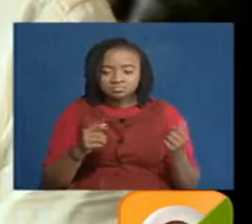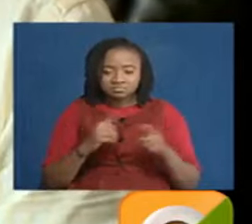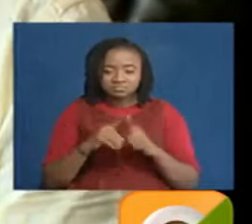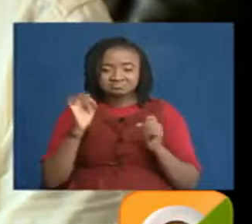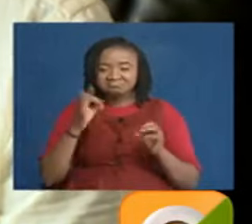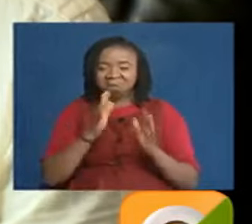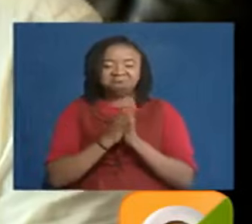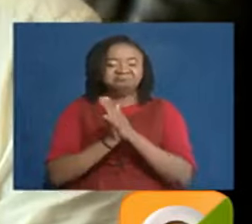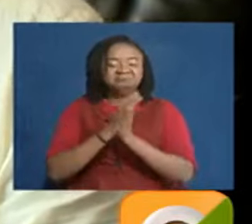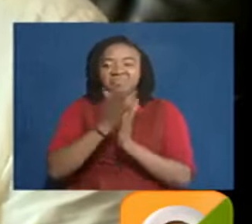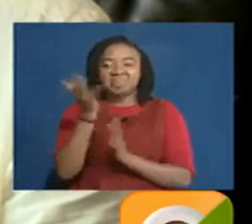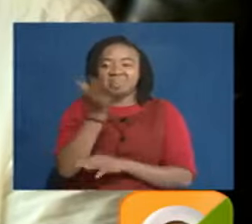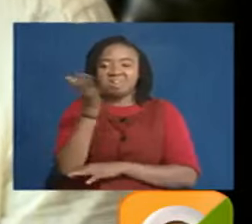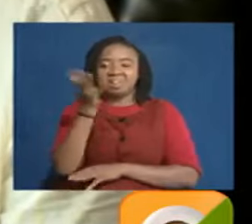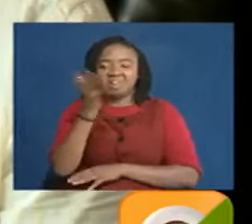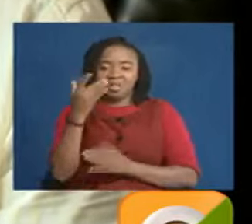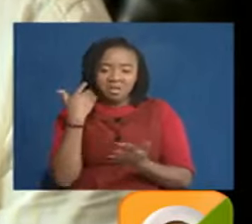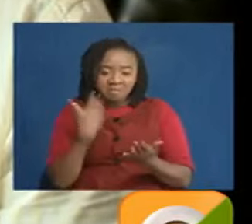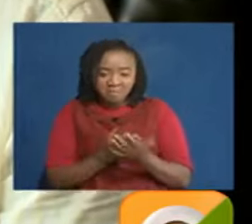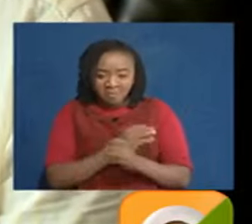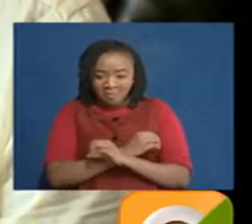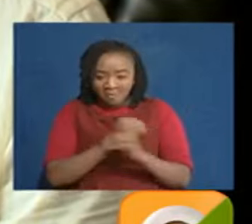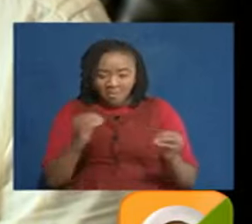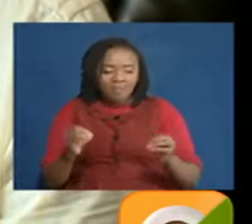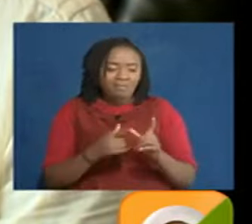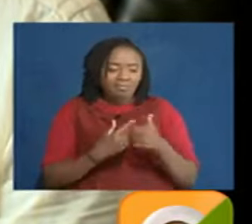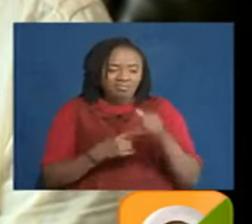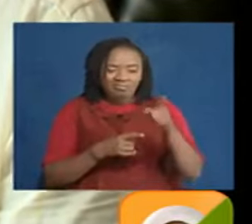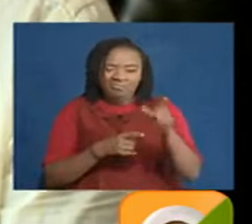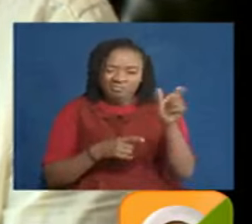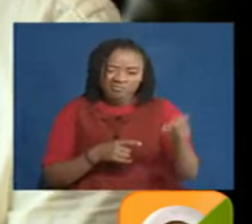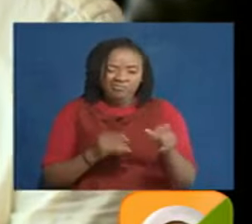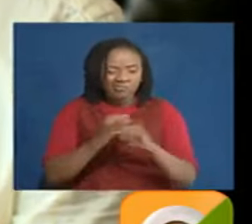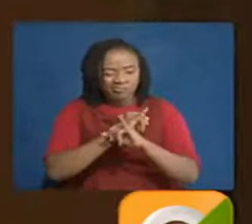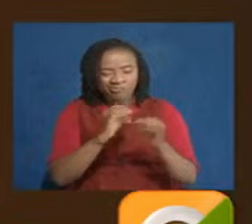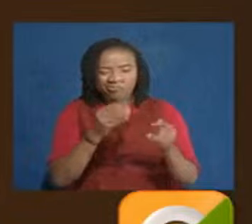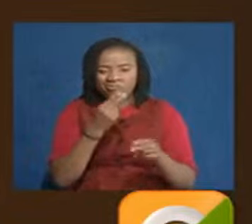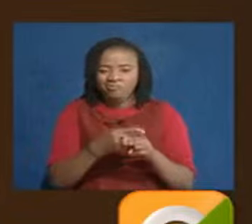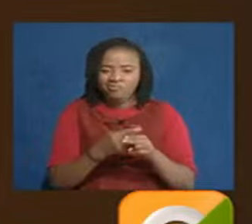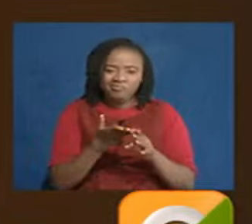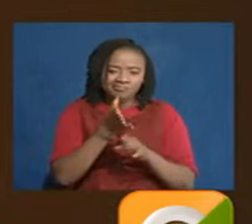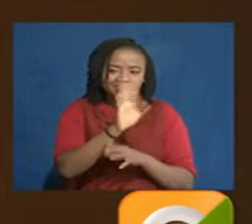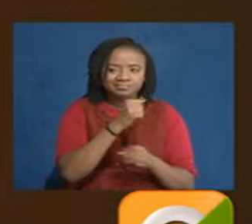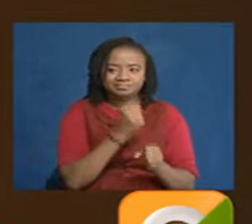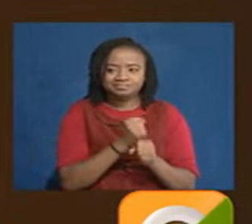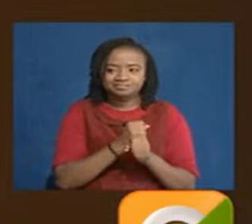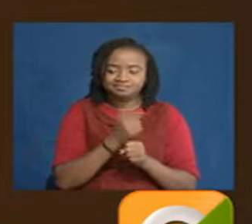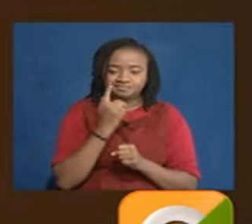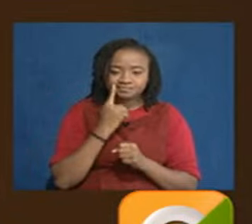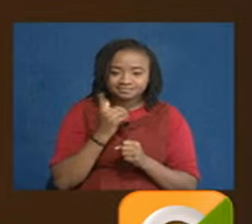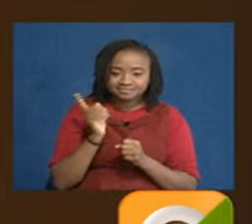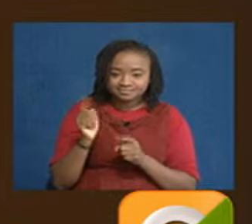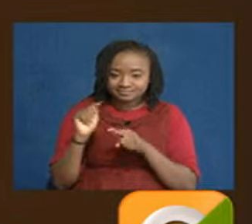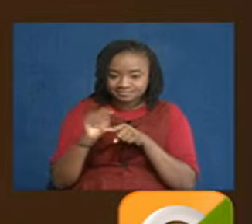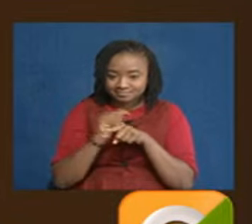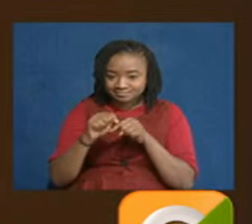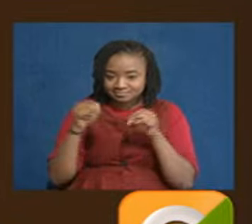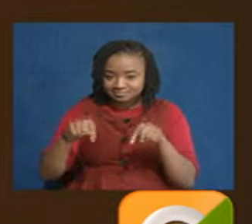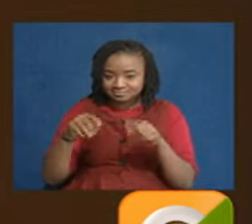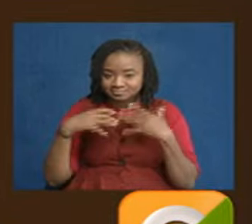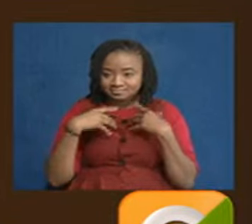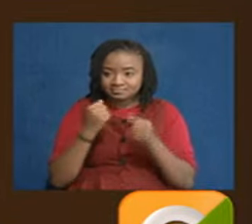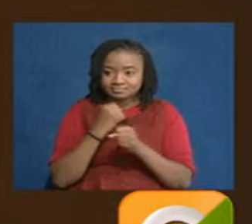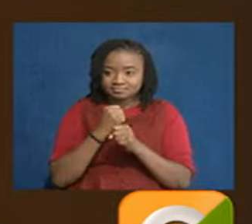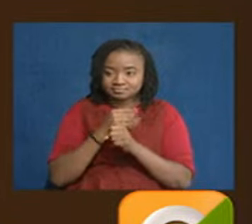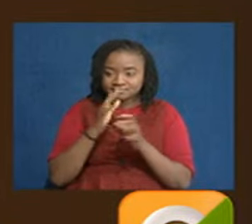people who have been under investigation have been cleared and have gone back to work. Infiltration in the training of healthcare workers